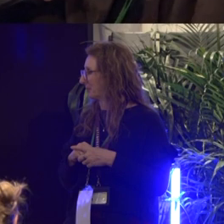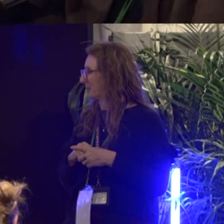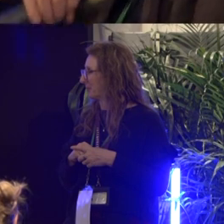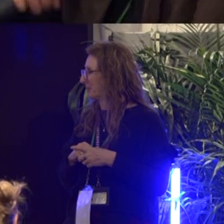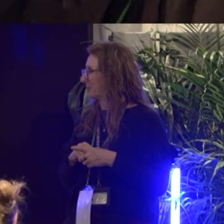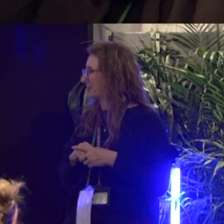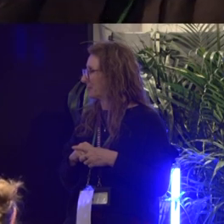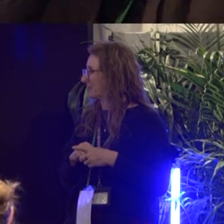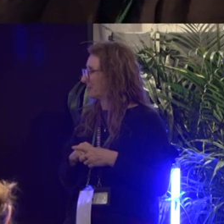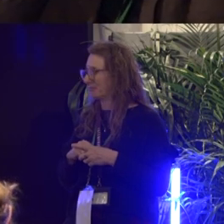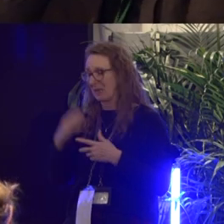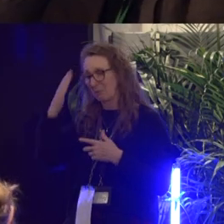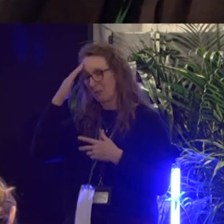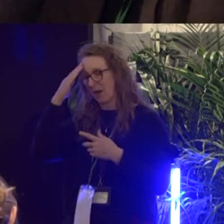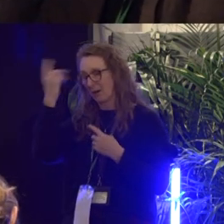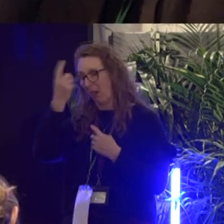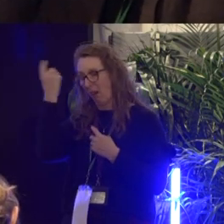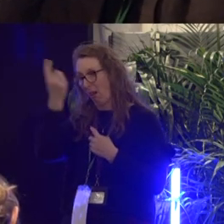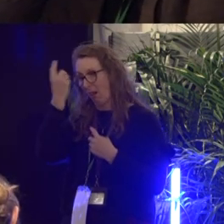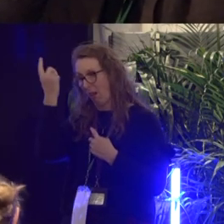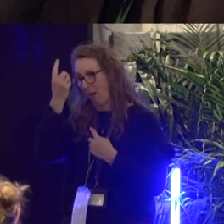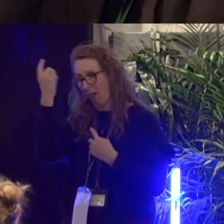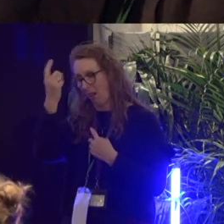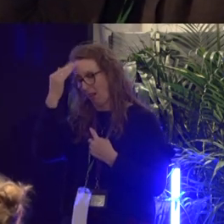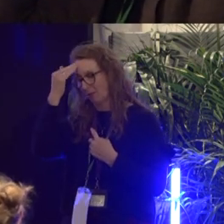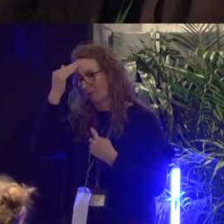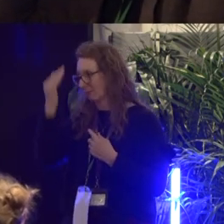yeah, my mind's sort of spinning right now, but yeah, the